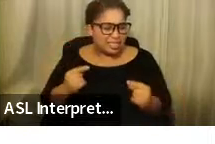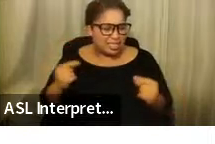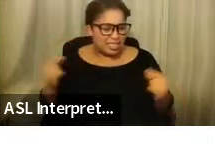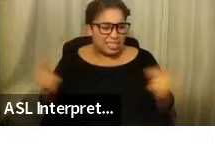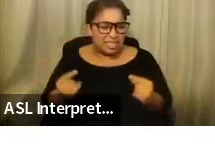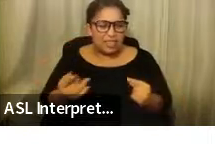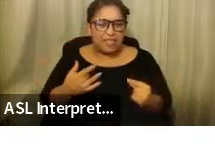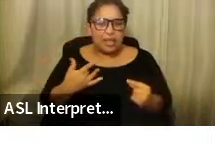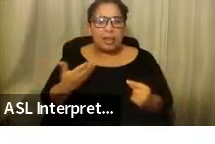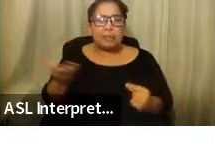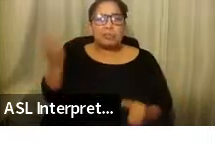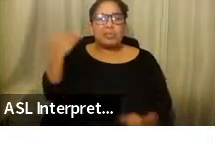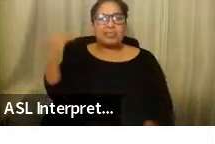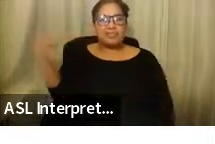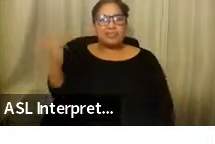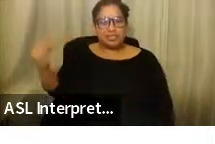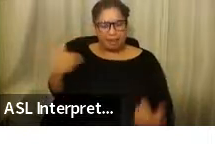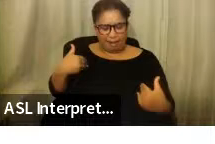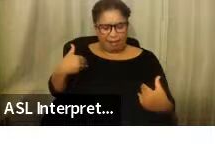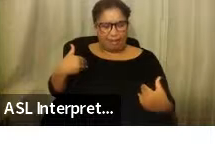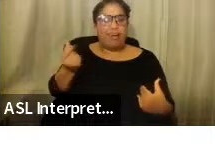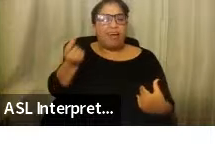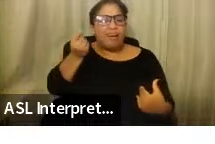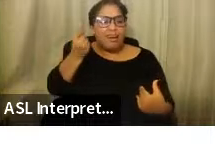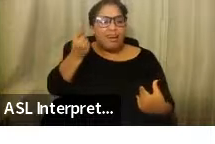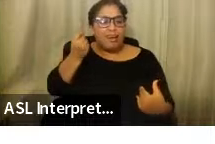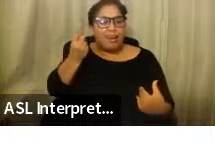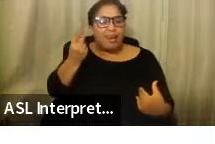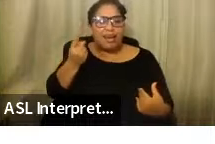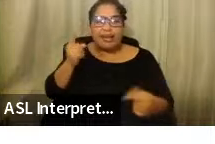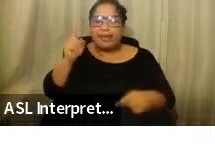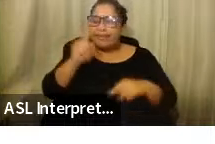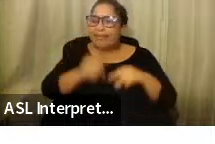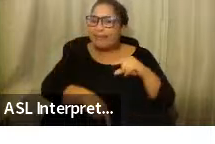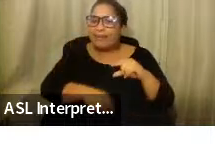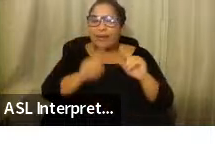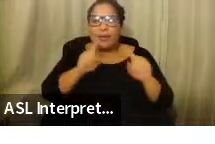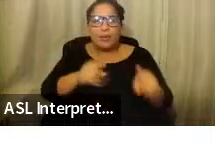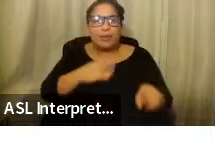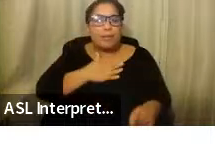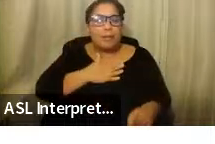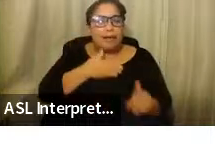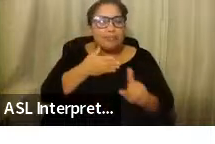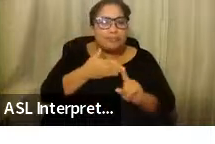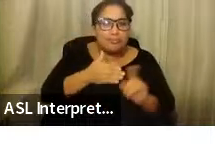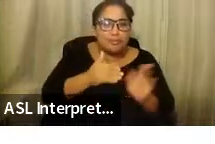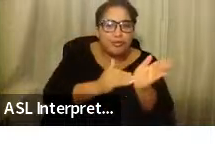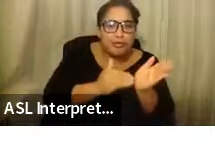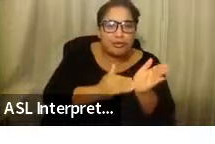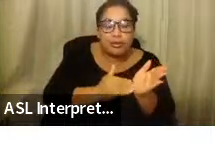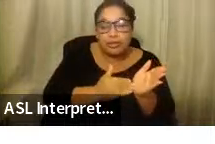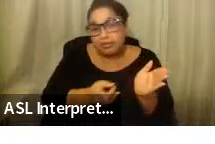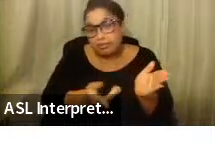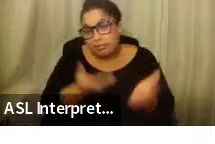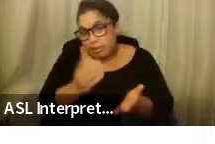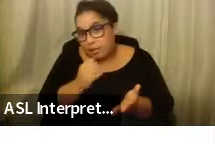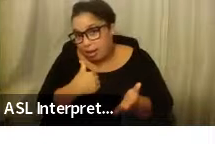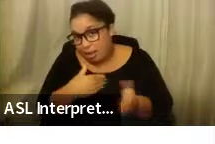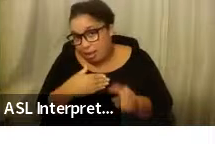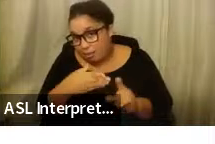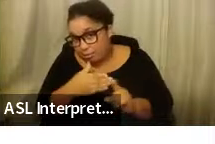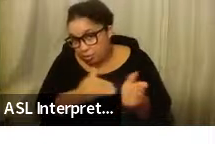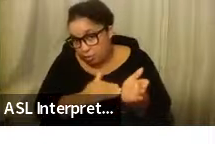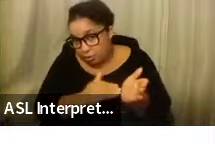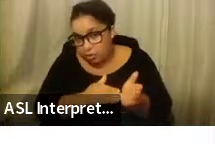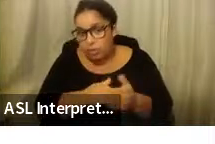like a previous infection they had, but they cannot get to a primary care provider. They may not have a primary care provider.